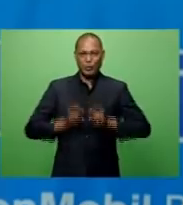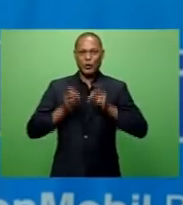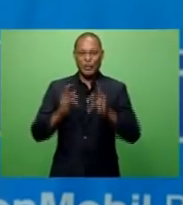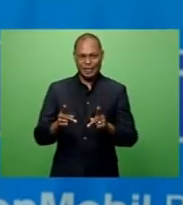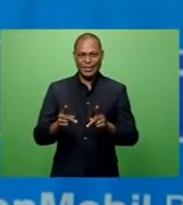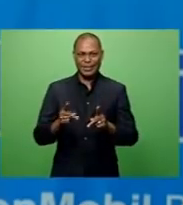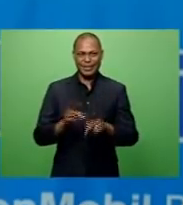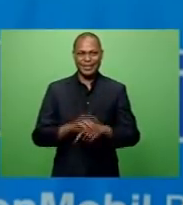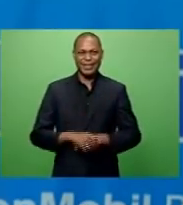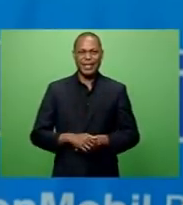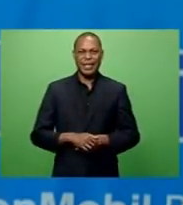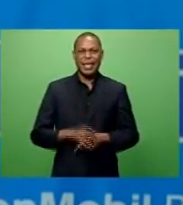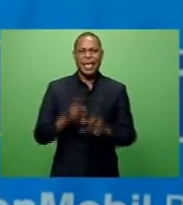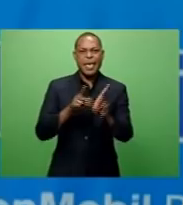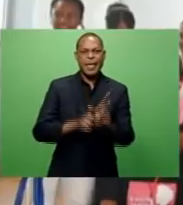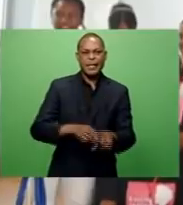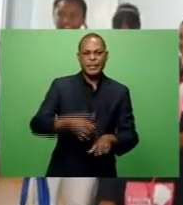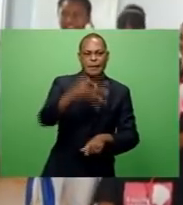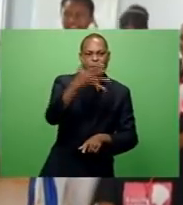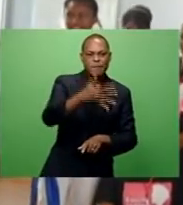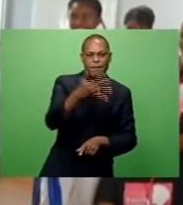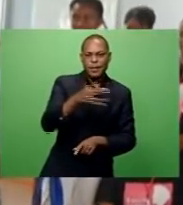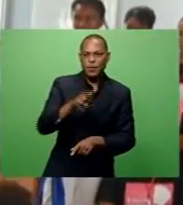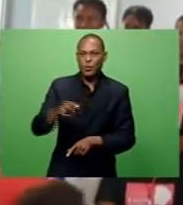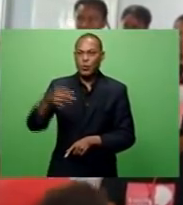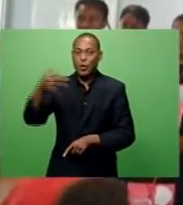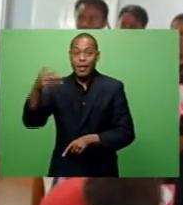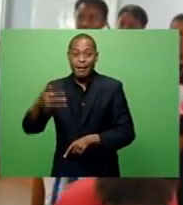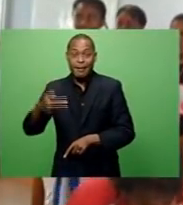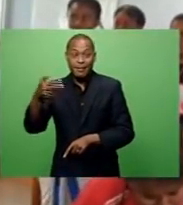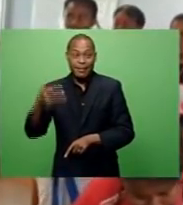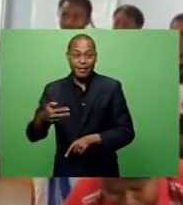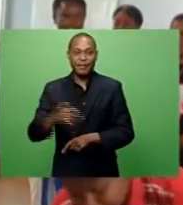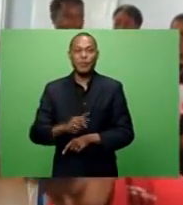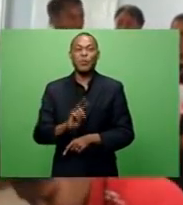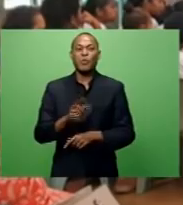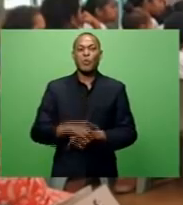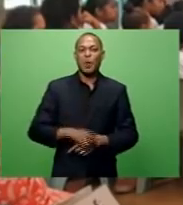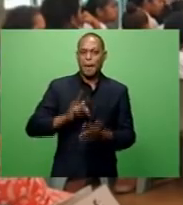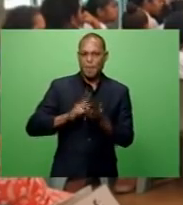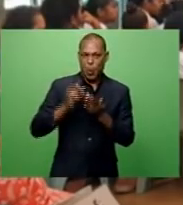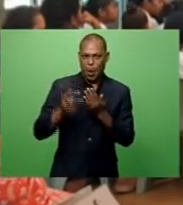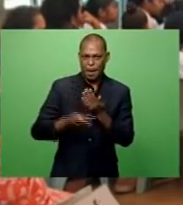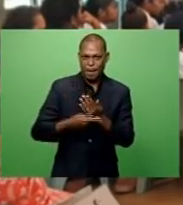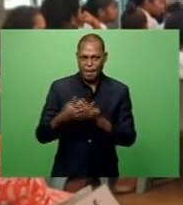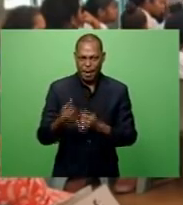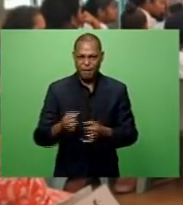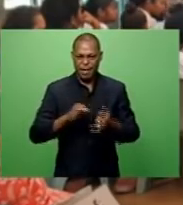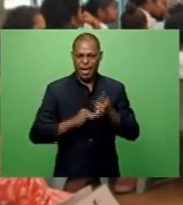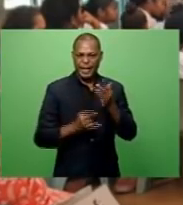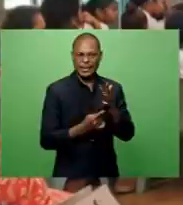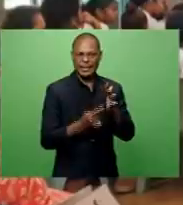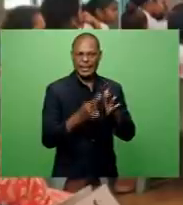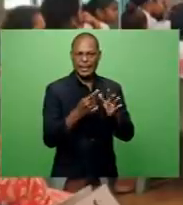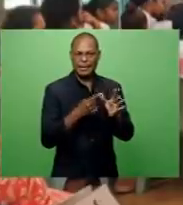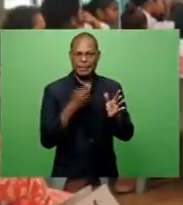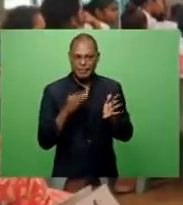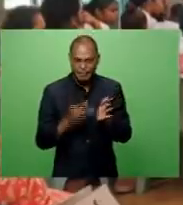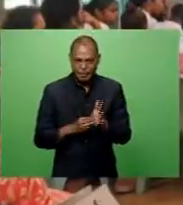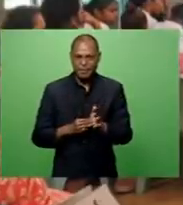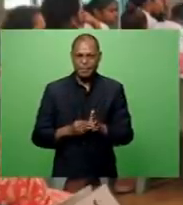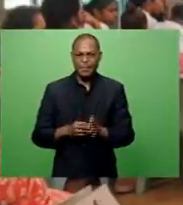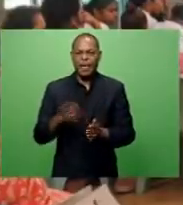youths aged 15 to 18 in STEAM development programs. The competition aims to provide a foundation for